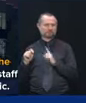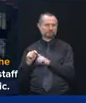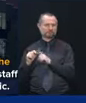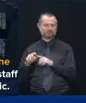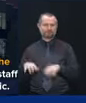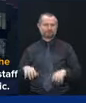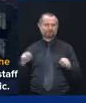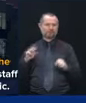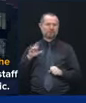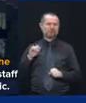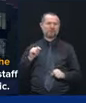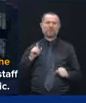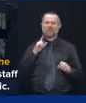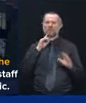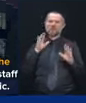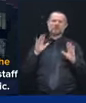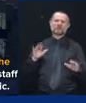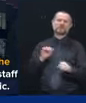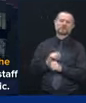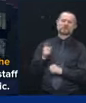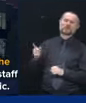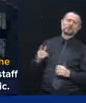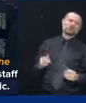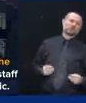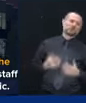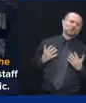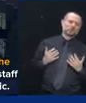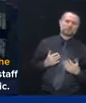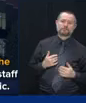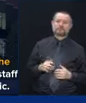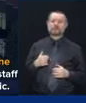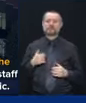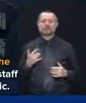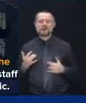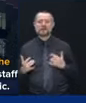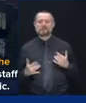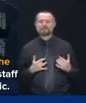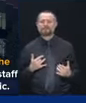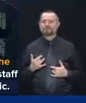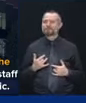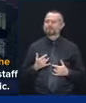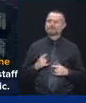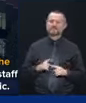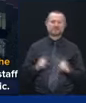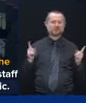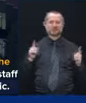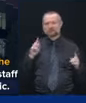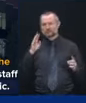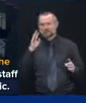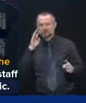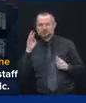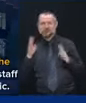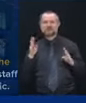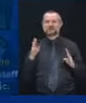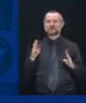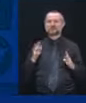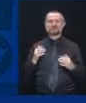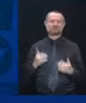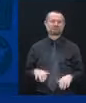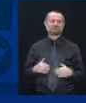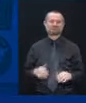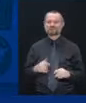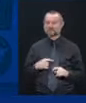magnificent, magnificent job. So this is exciting, it's different, it's creative, but these are different